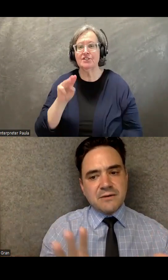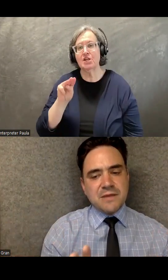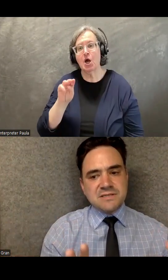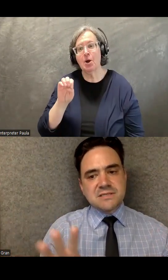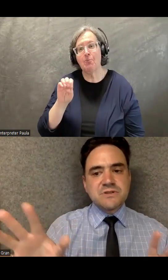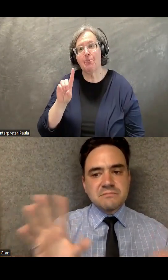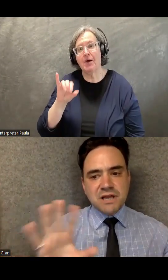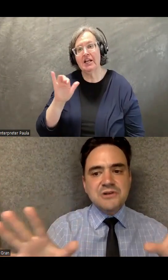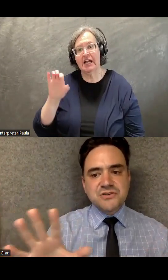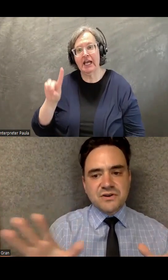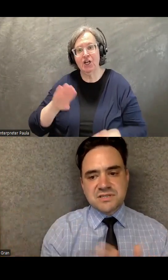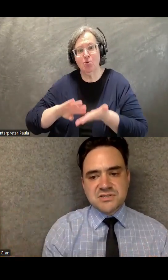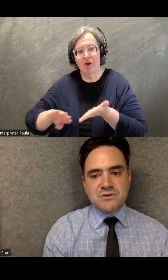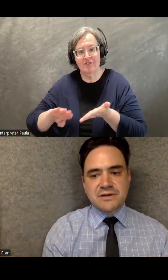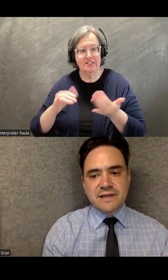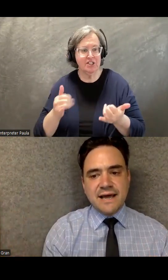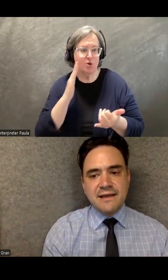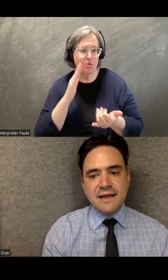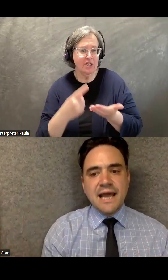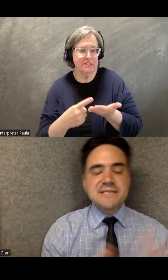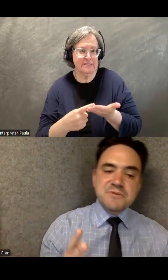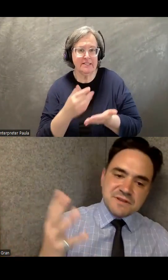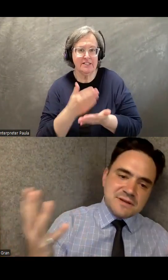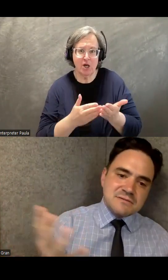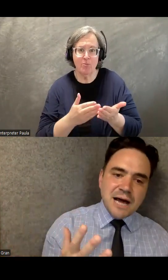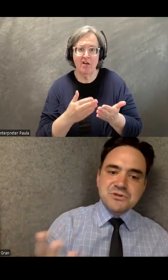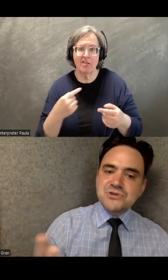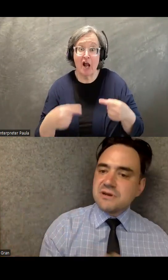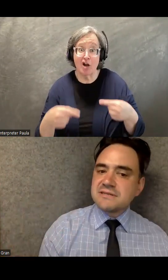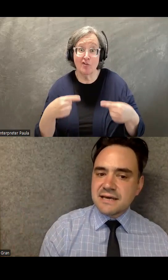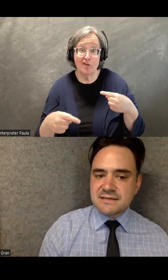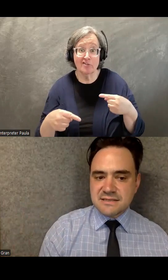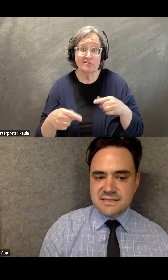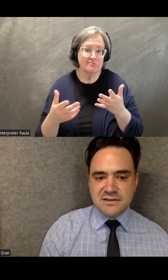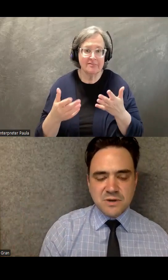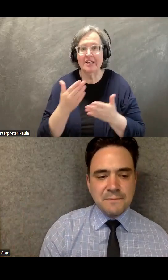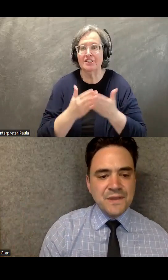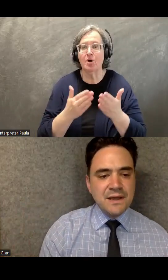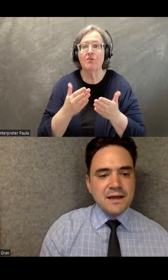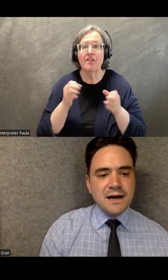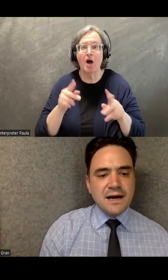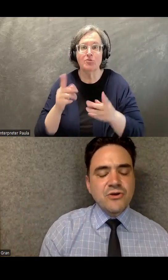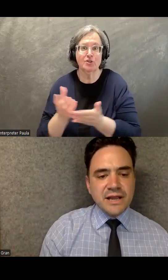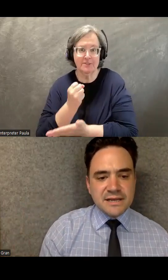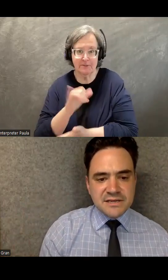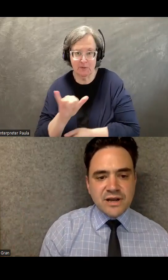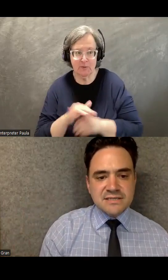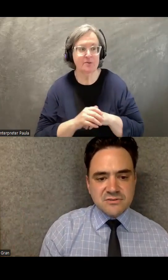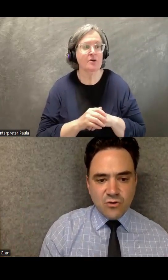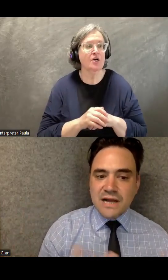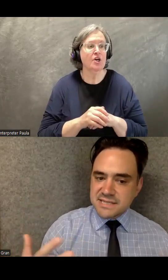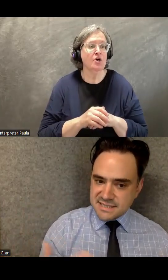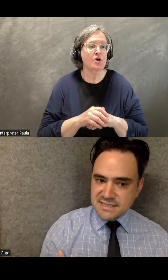talk about maybe some of the controversy surrounding that and some of the opportunities that exist there as well. Creating an